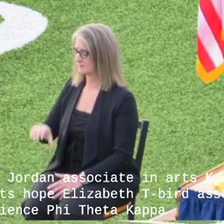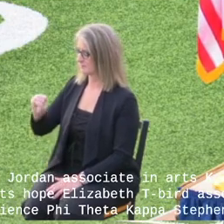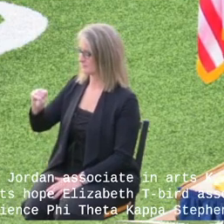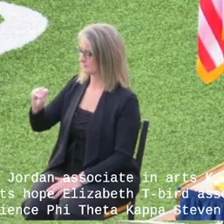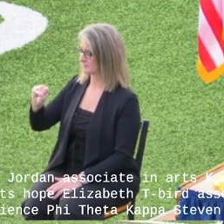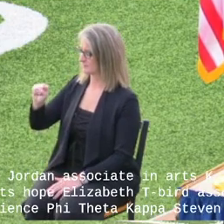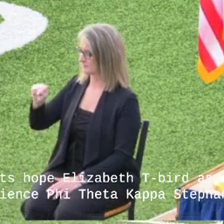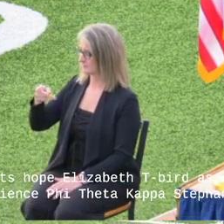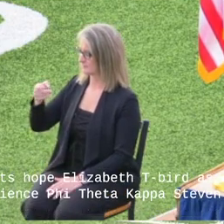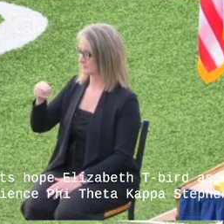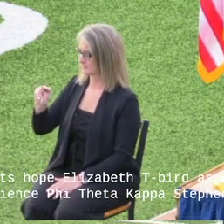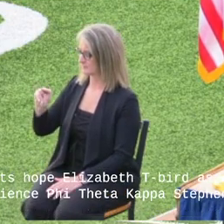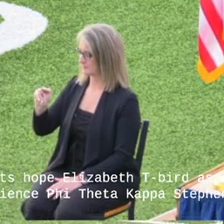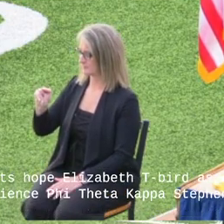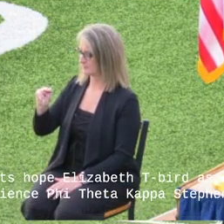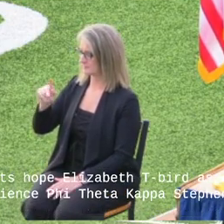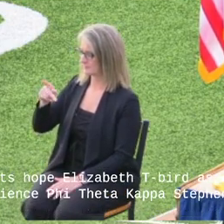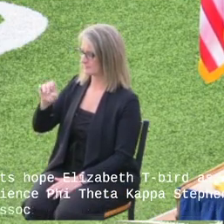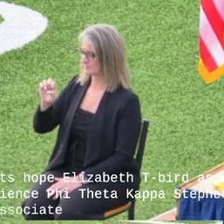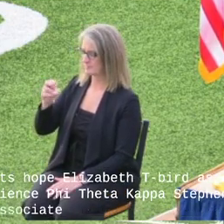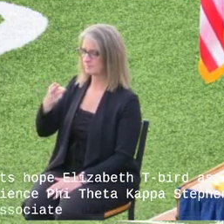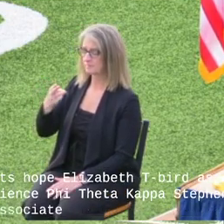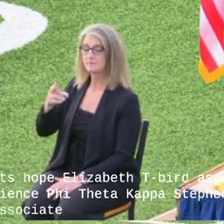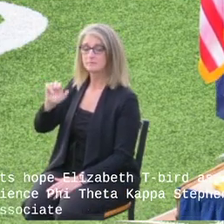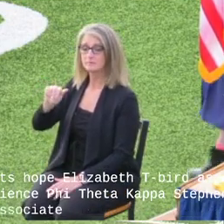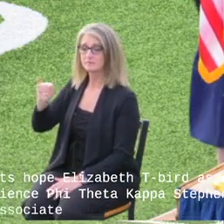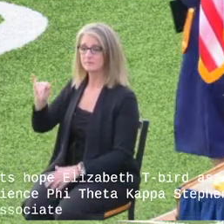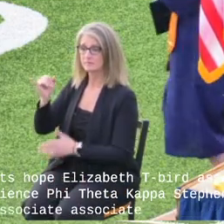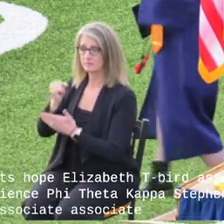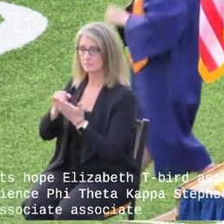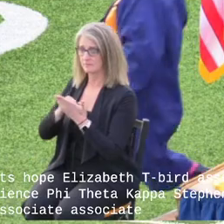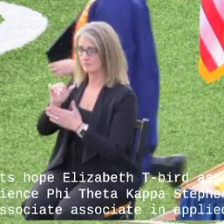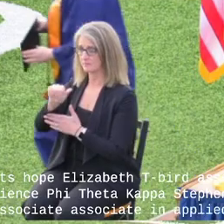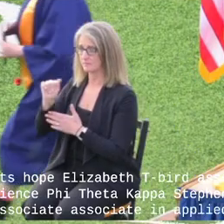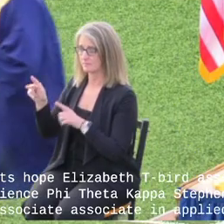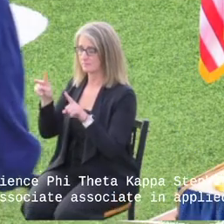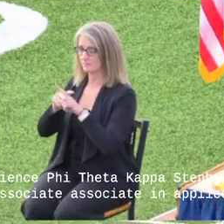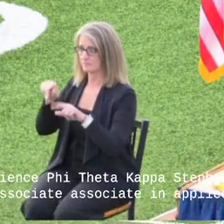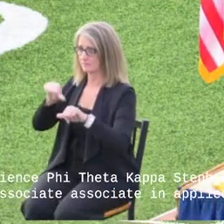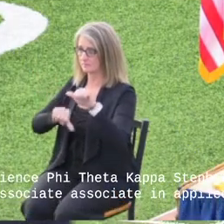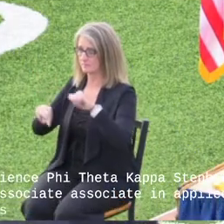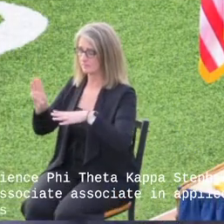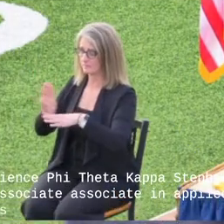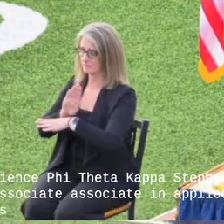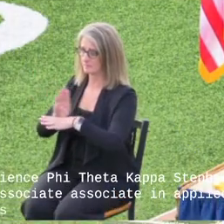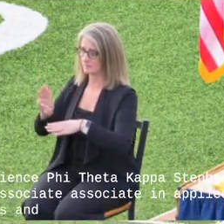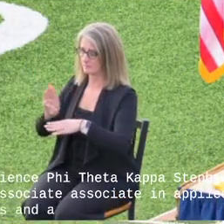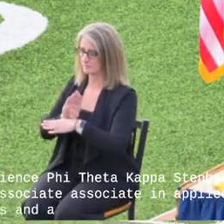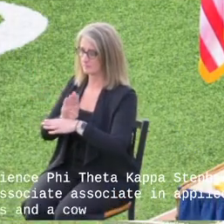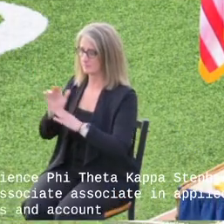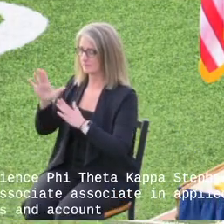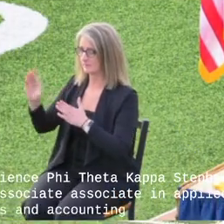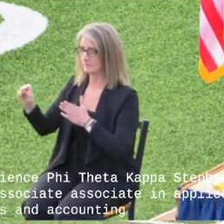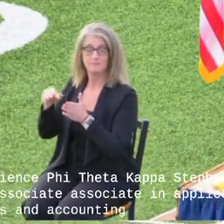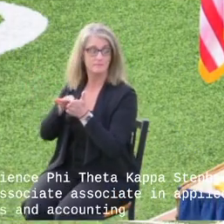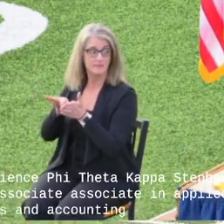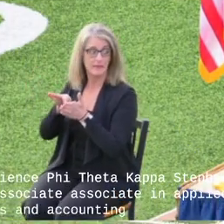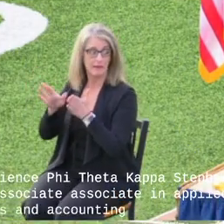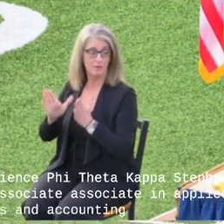Stephen Matthew Keach, Associate in Arts, Associate in Applied Science, Business and Accounting.